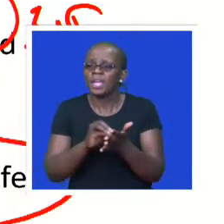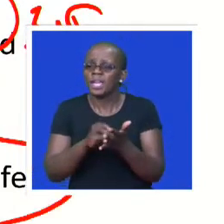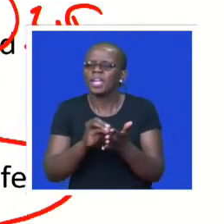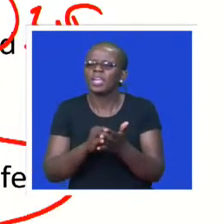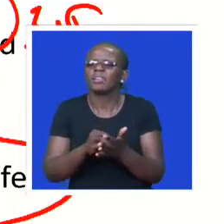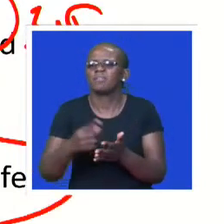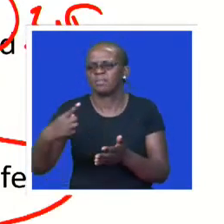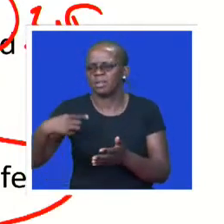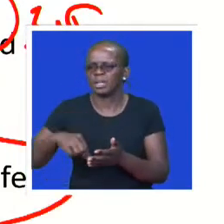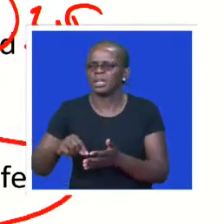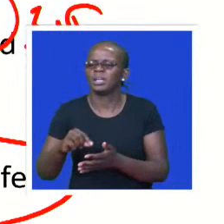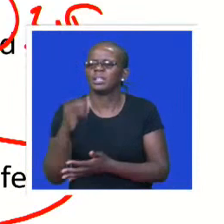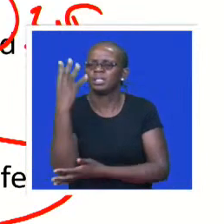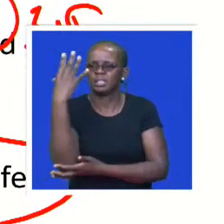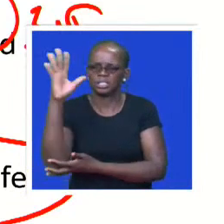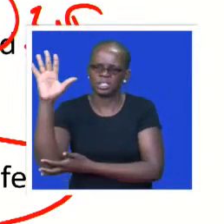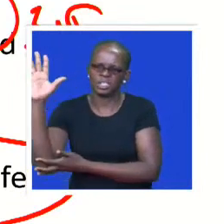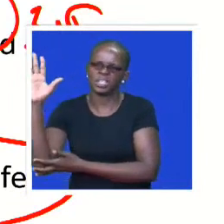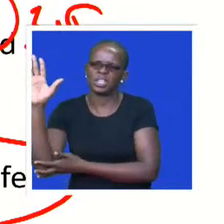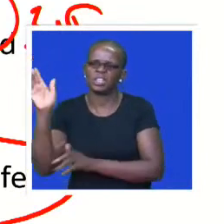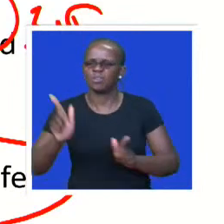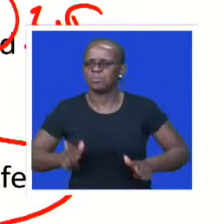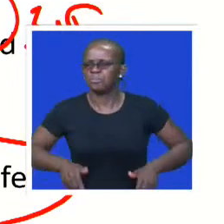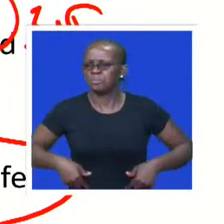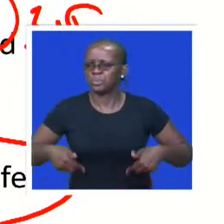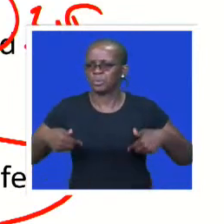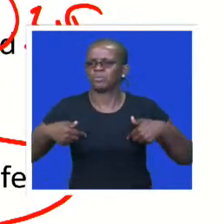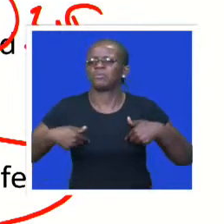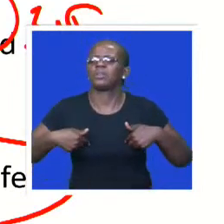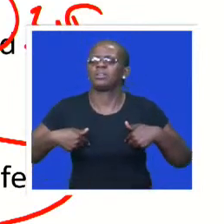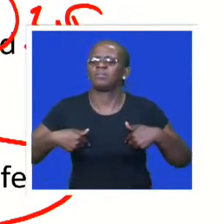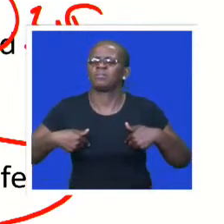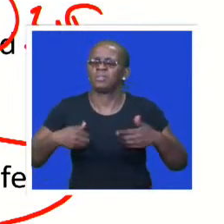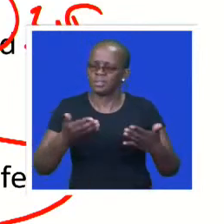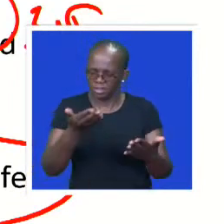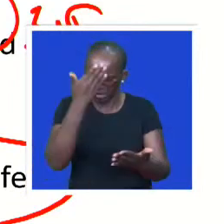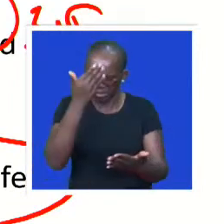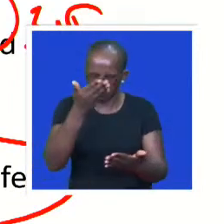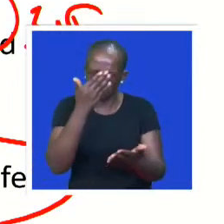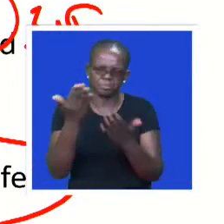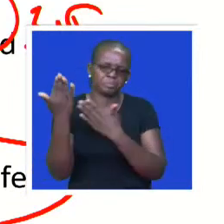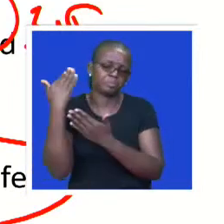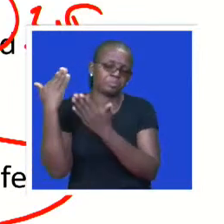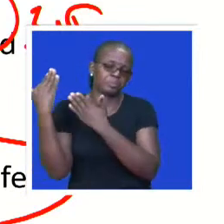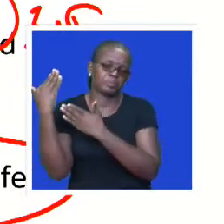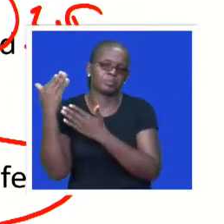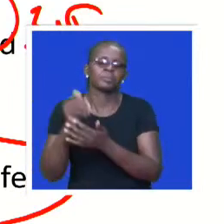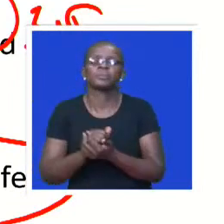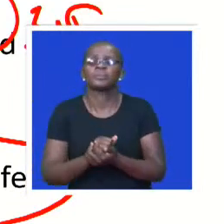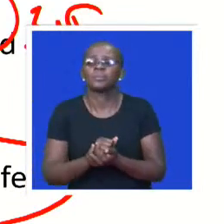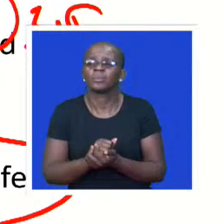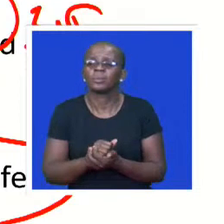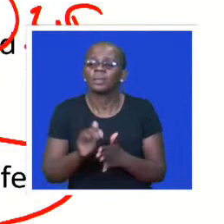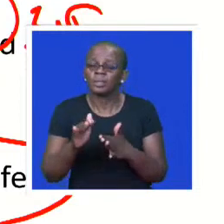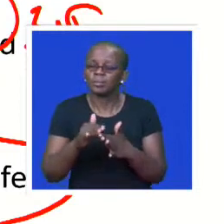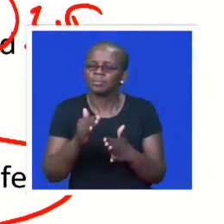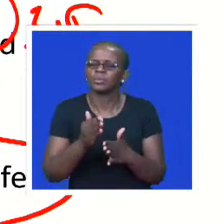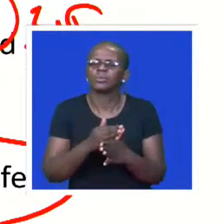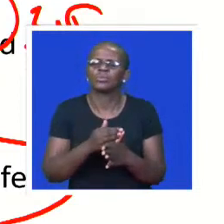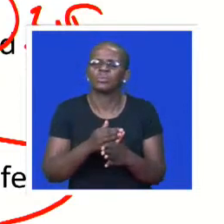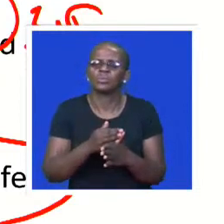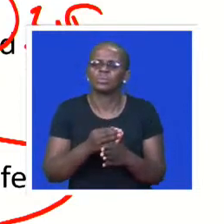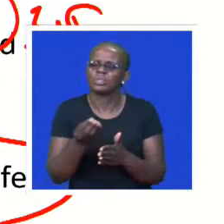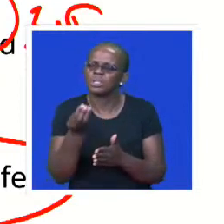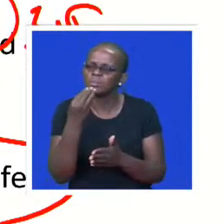important tree called the tree of life that we learned about in the previous lesson. Because had they eaten from the tree of